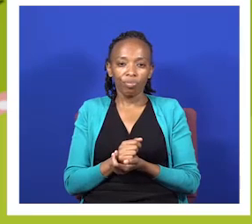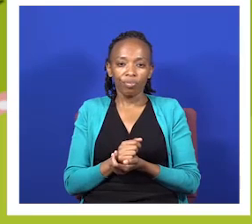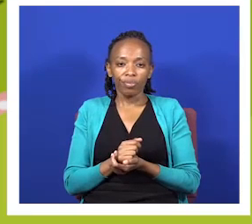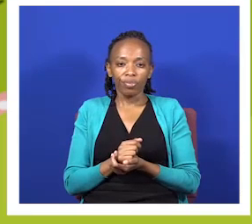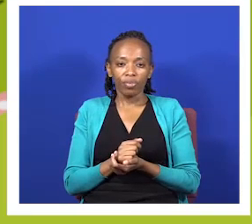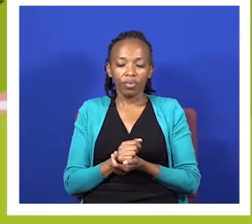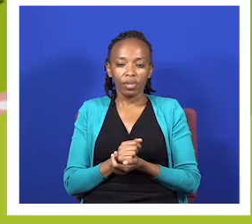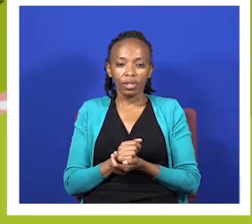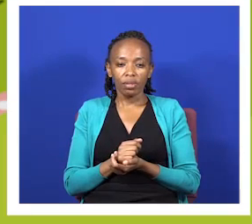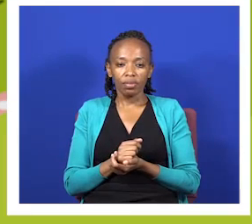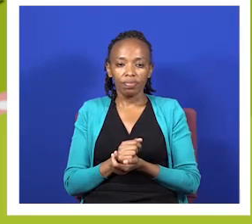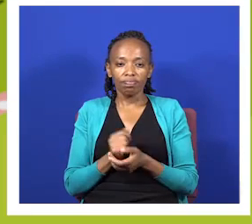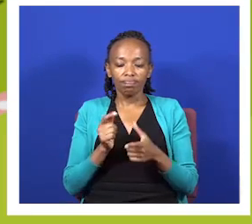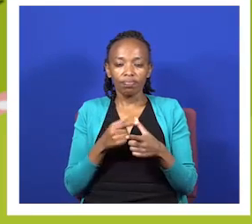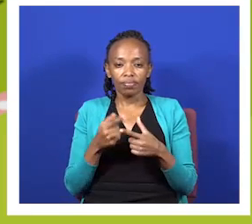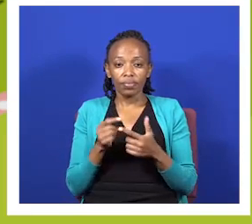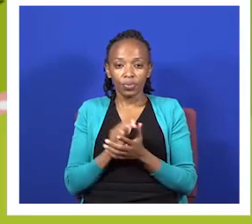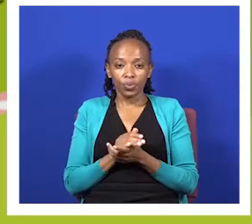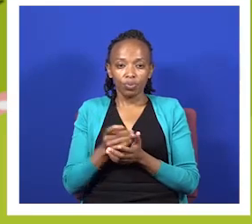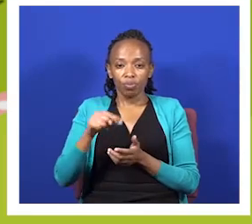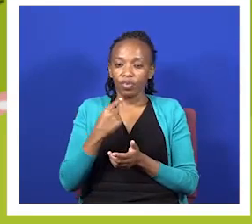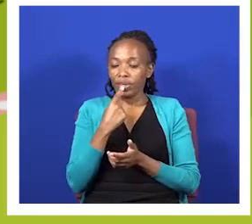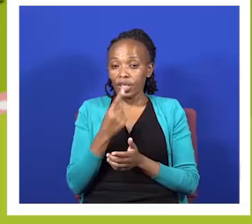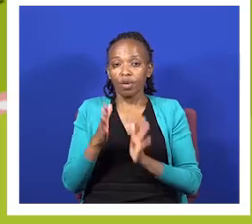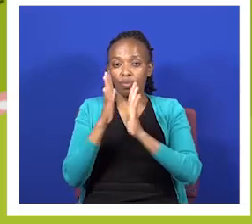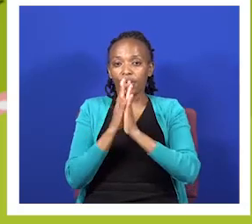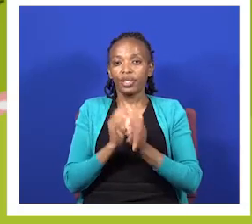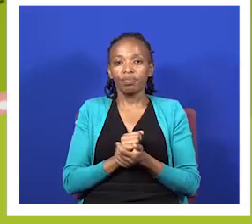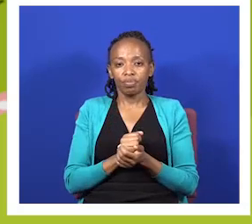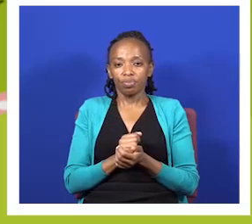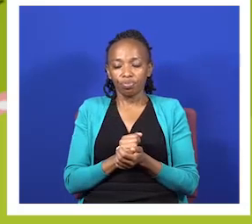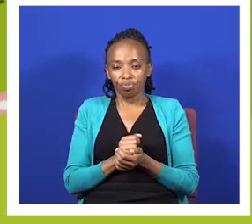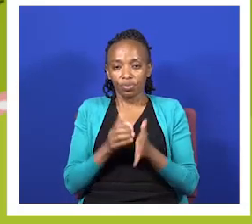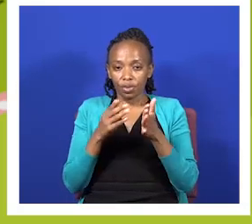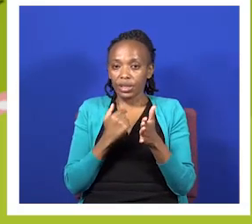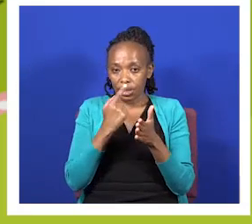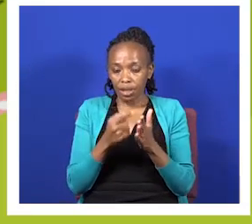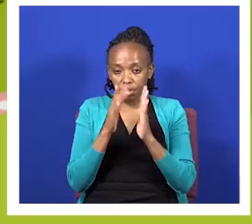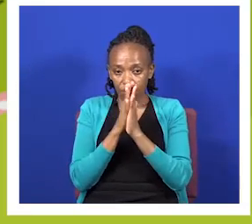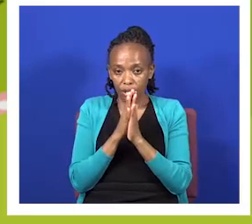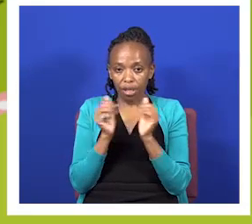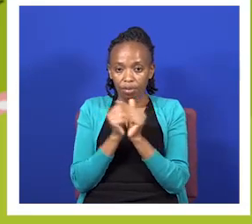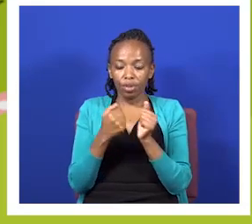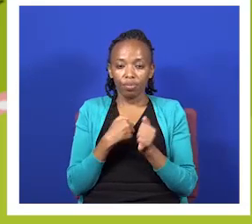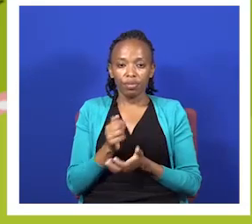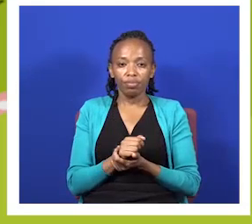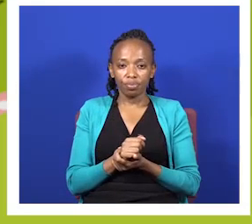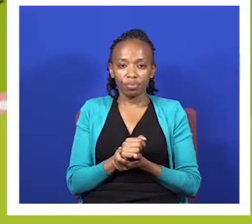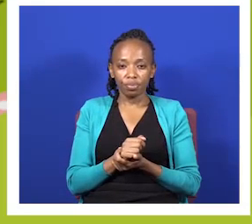eyes. And then we say a prayer. So say this prayer after